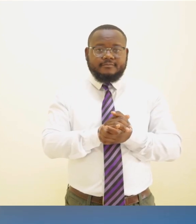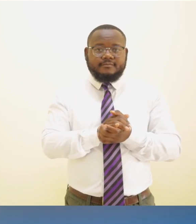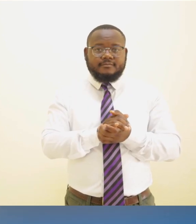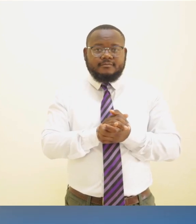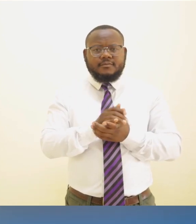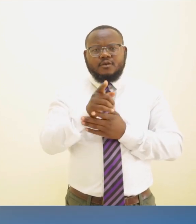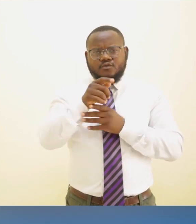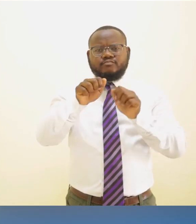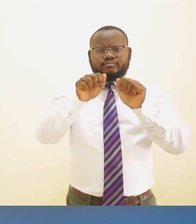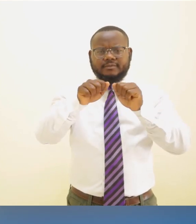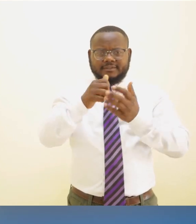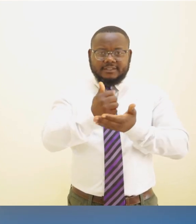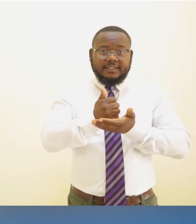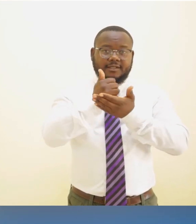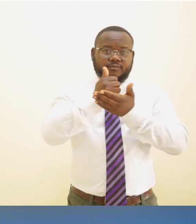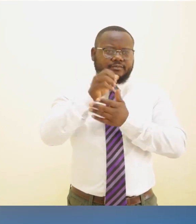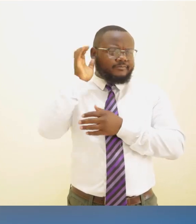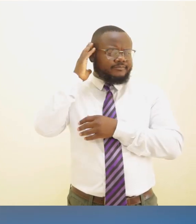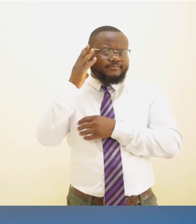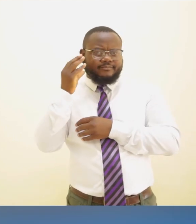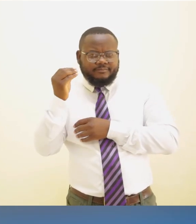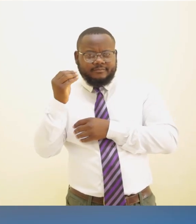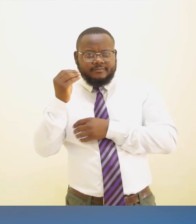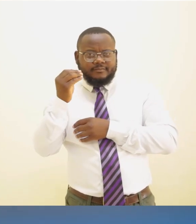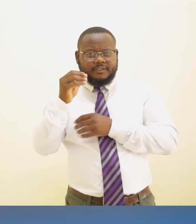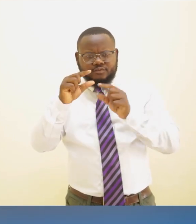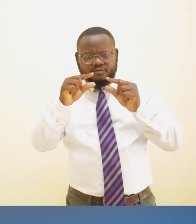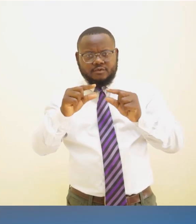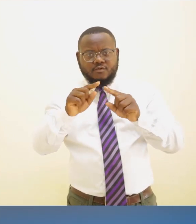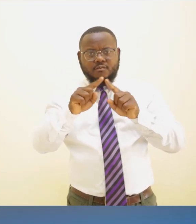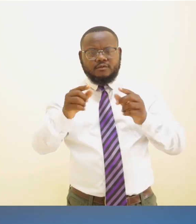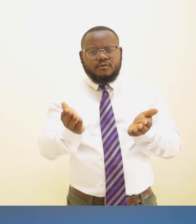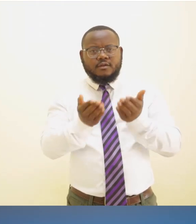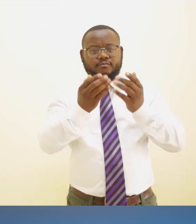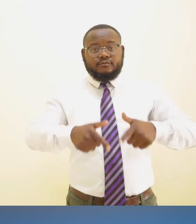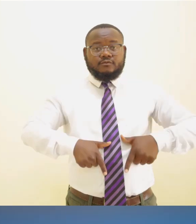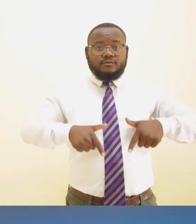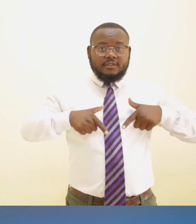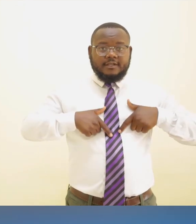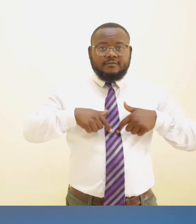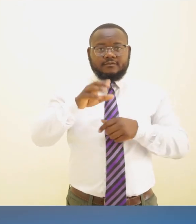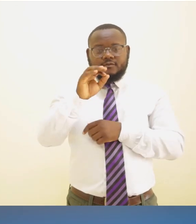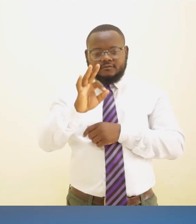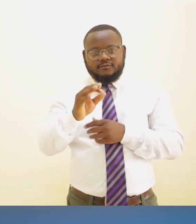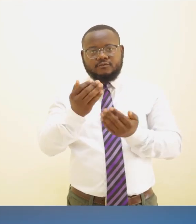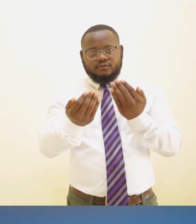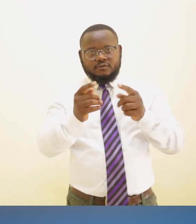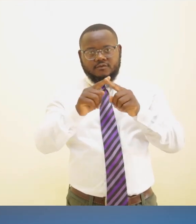You can help reduce the burden of hearing loss and improve the quality of life for children and adults in your community.